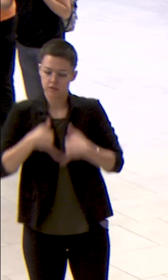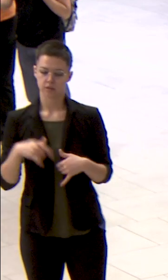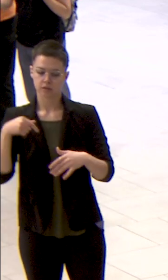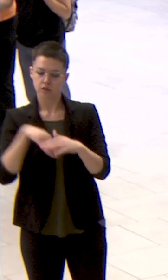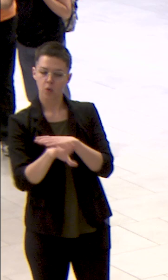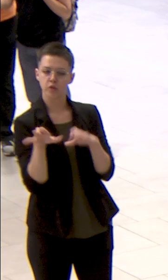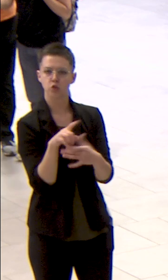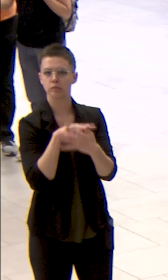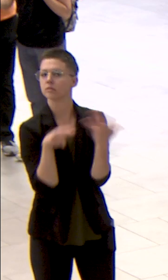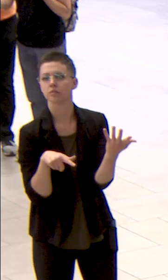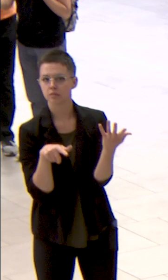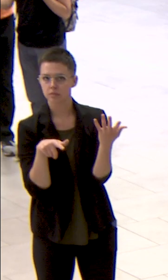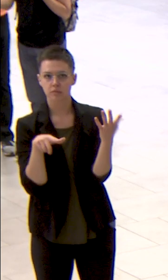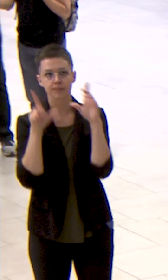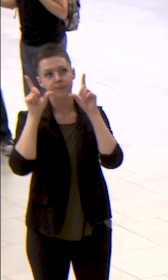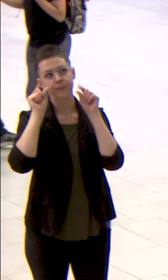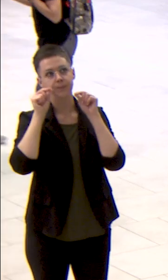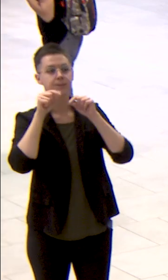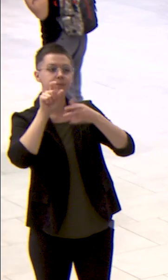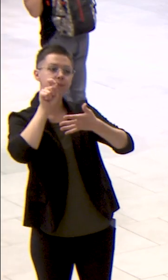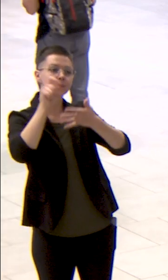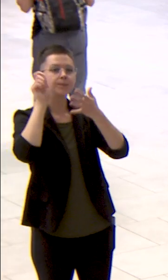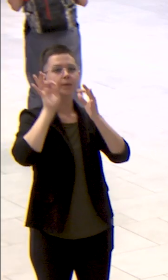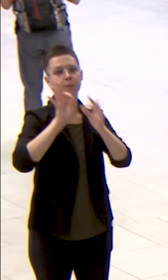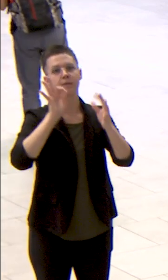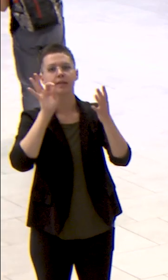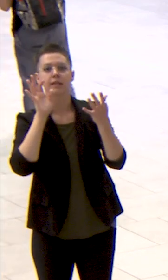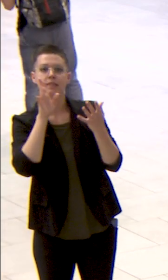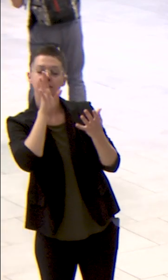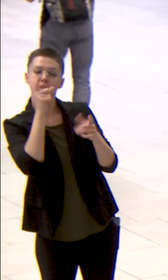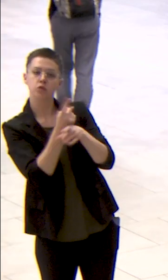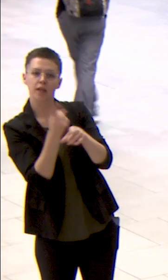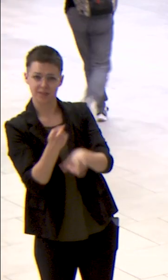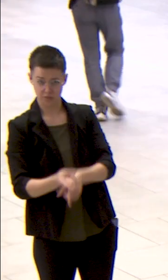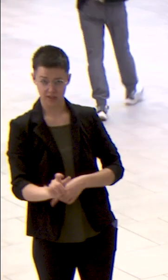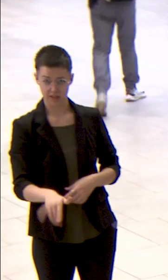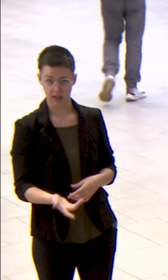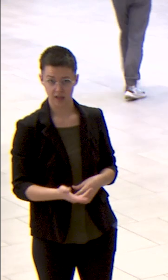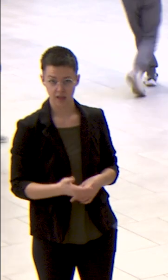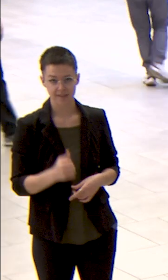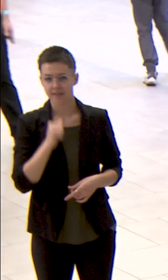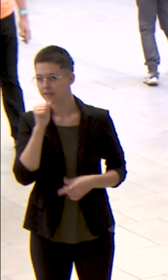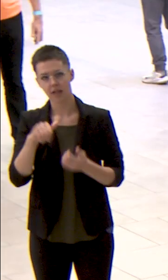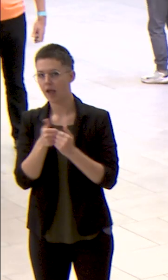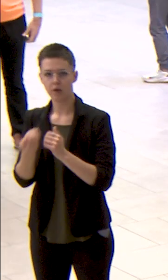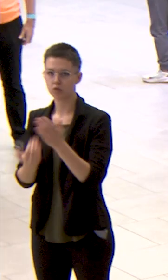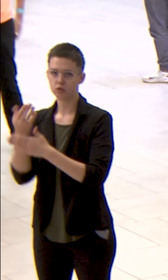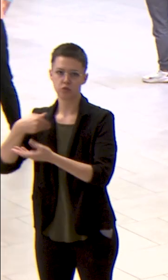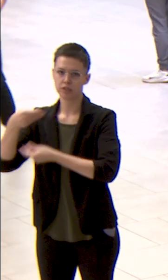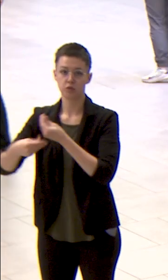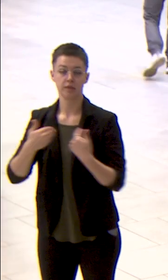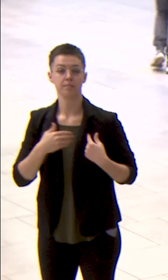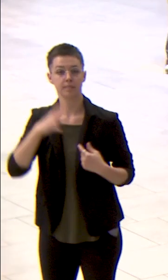and, you know, dot your I's and cross your T's and speak correctly, right? That is not how this new generation is. I have a 12-year-old